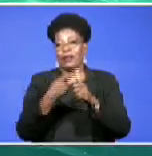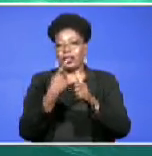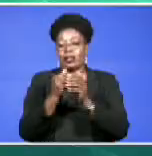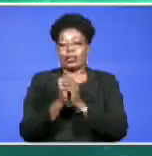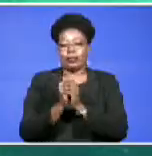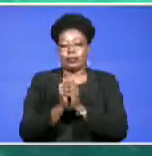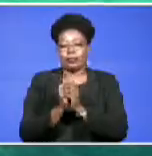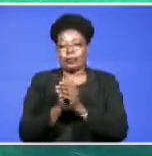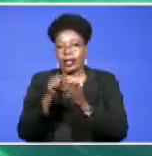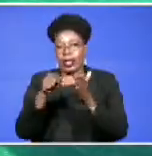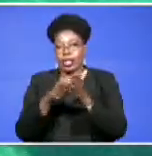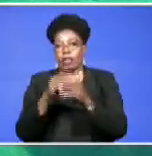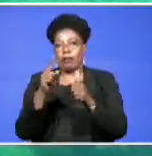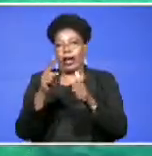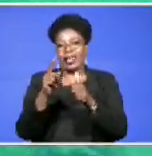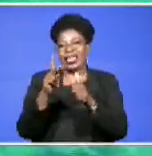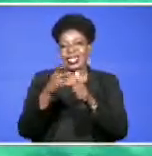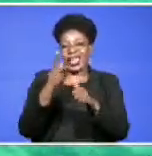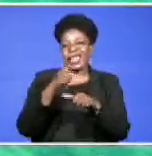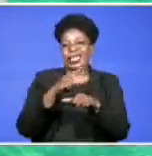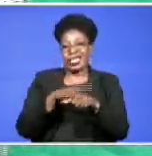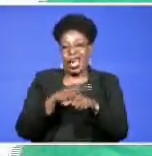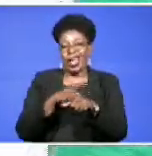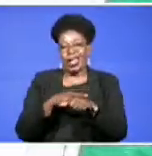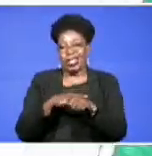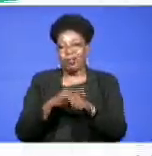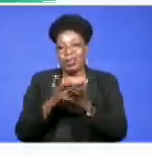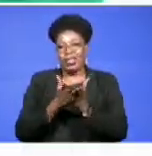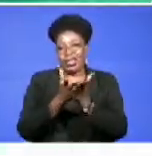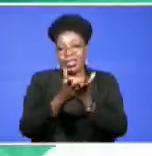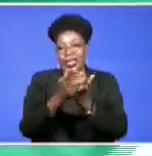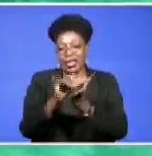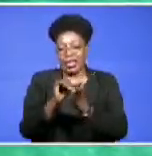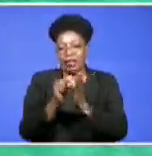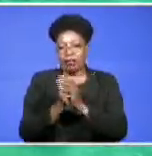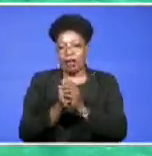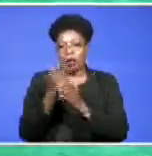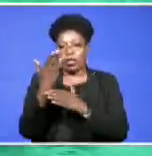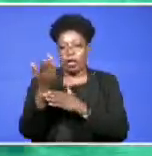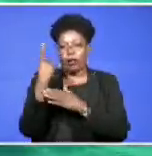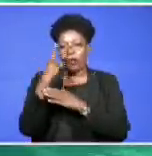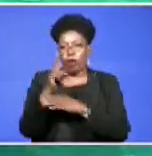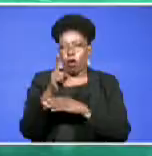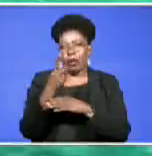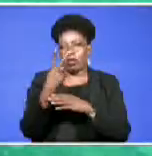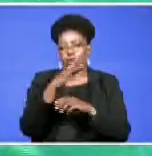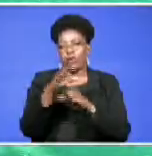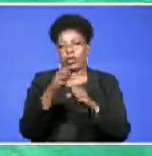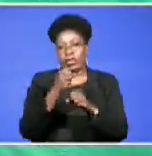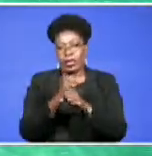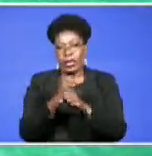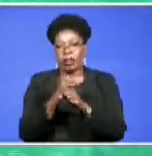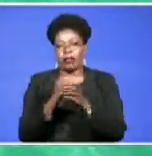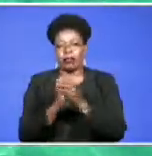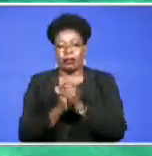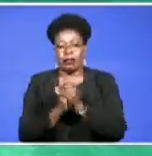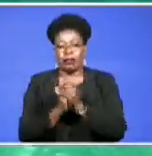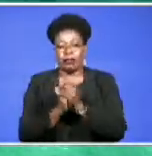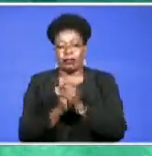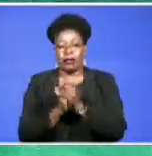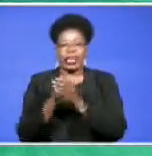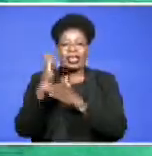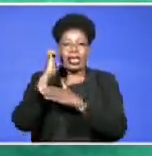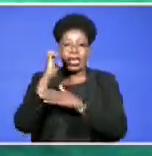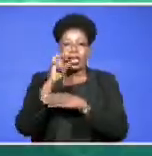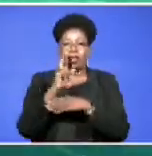is my second time skippering, but I've been racing with them for 2 years. And Buzzy just happens to